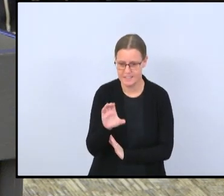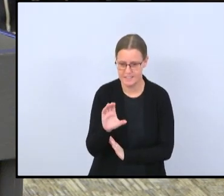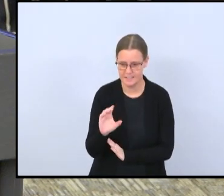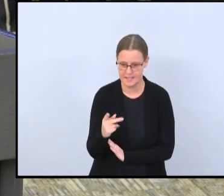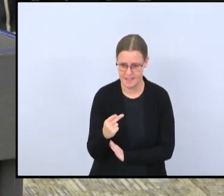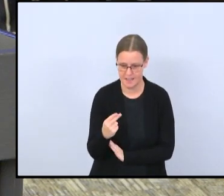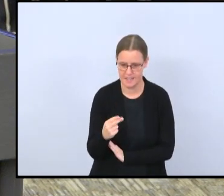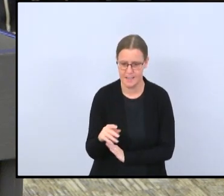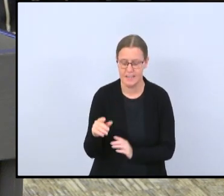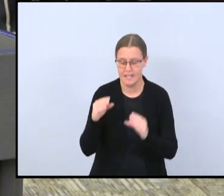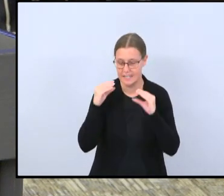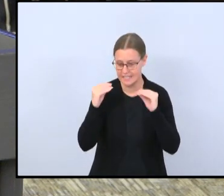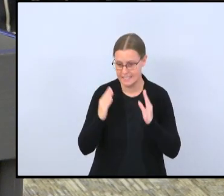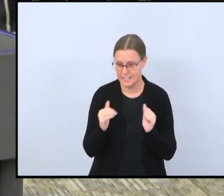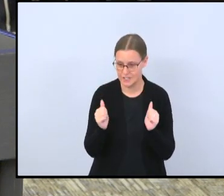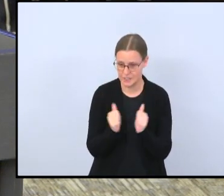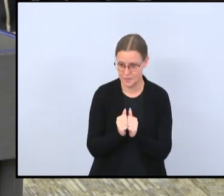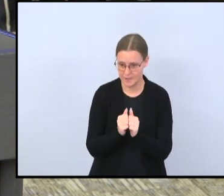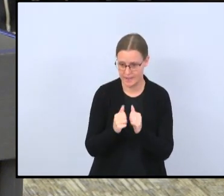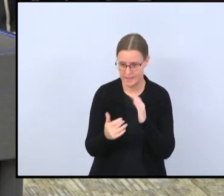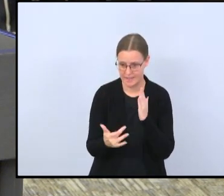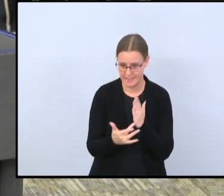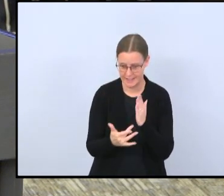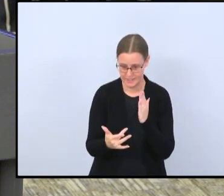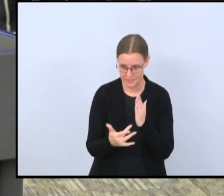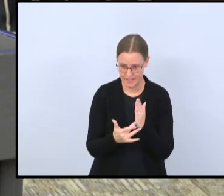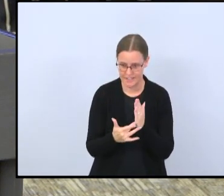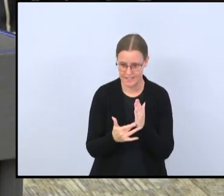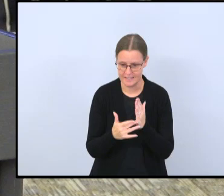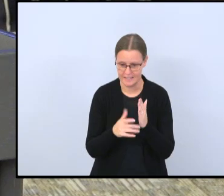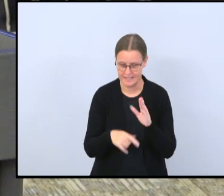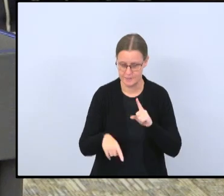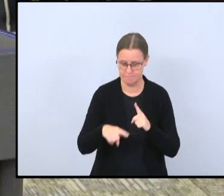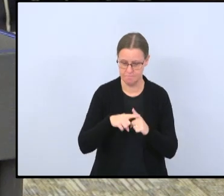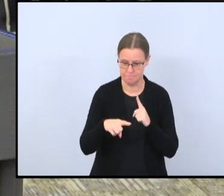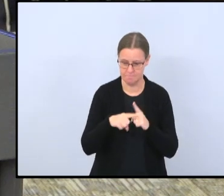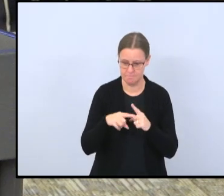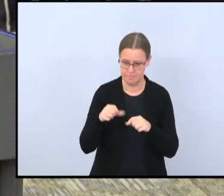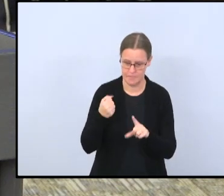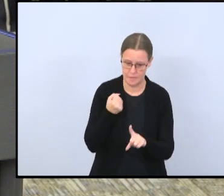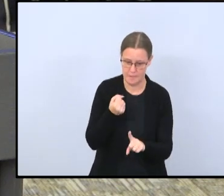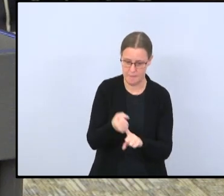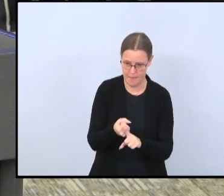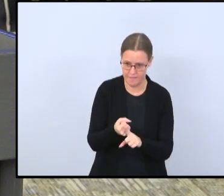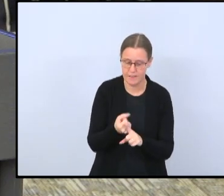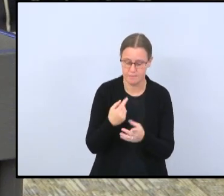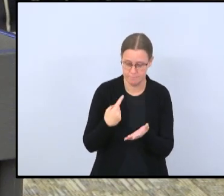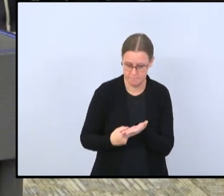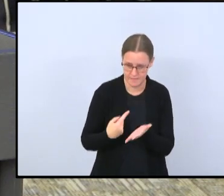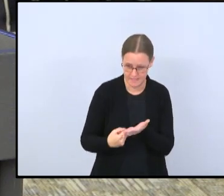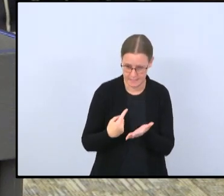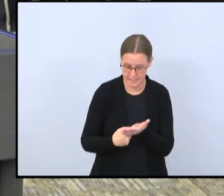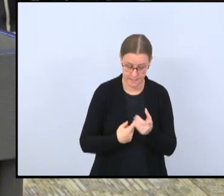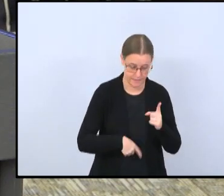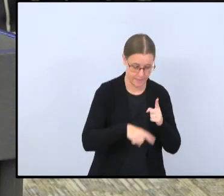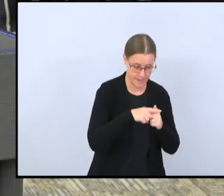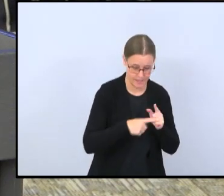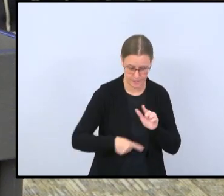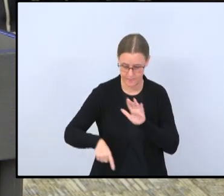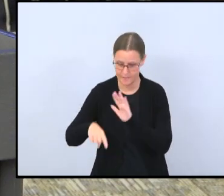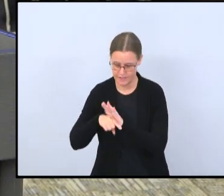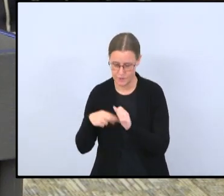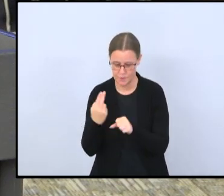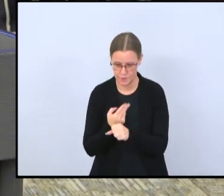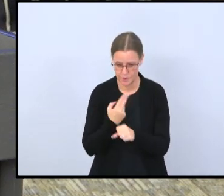with electronics and its impact on cognitive horizons, discussing the benefits and the disadvantages of using technology as